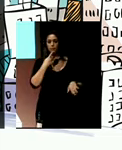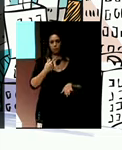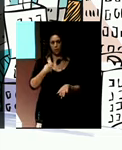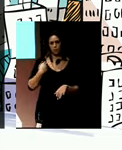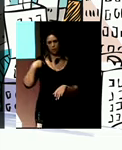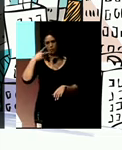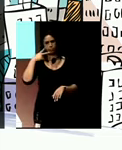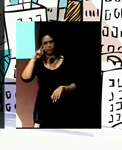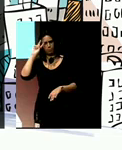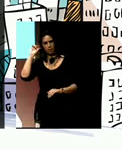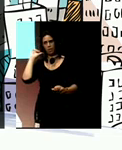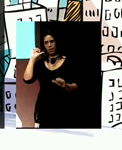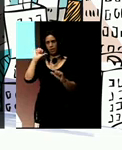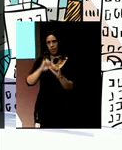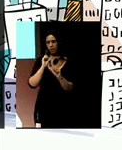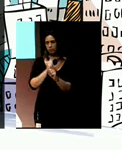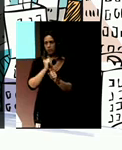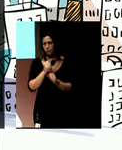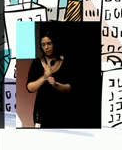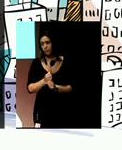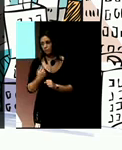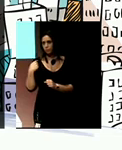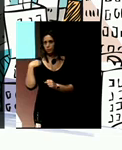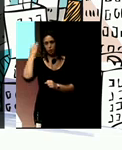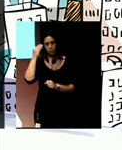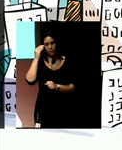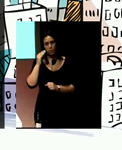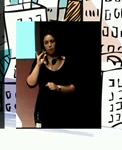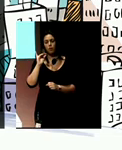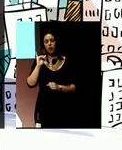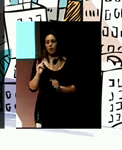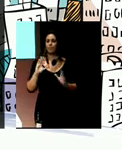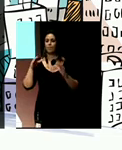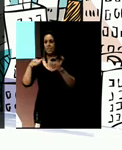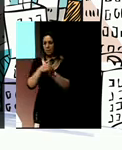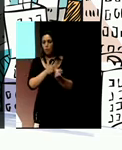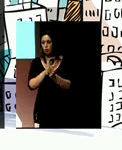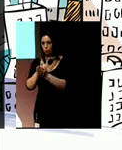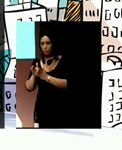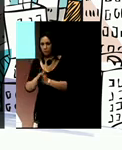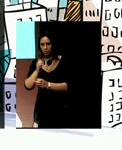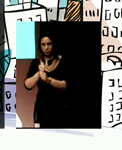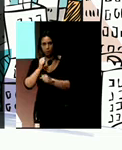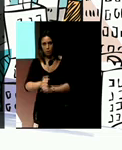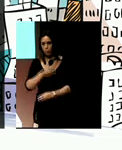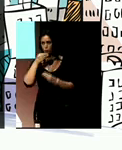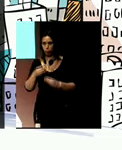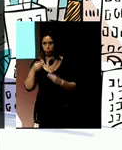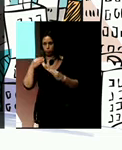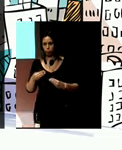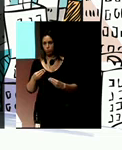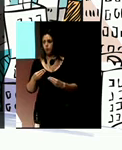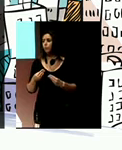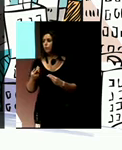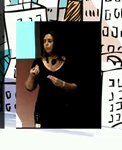Lourdes was saying that I am very experienced, but I can say that I have a great team,